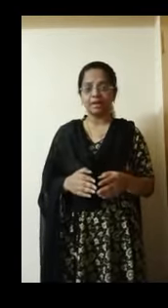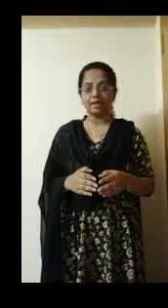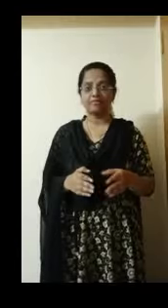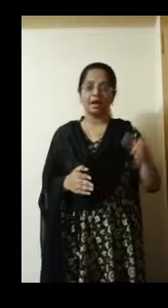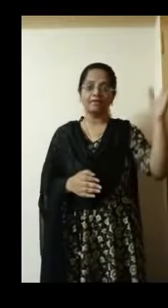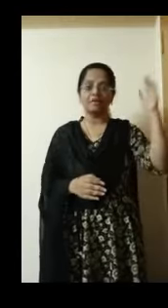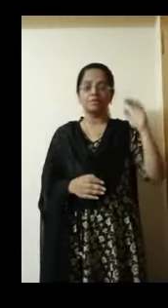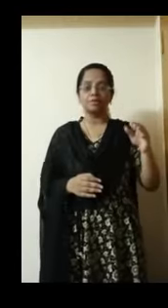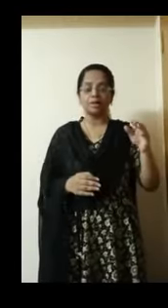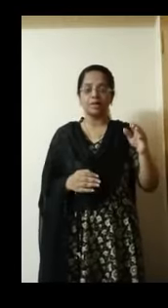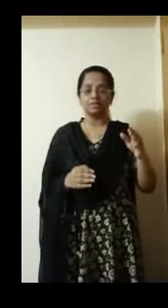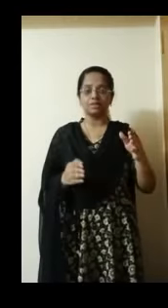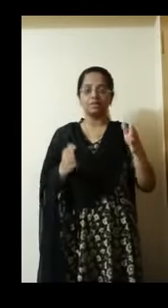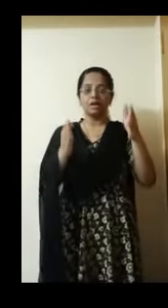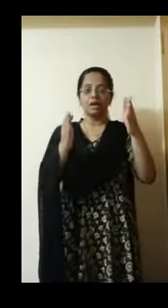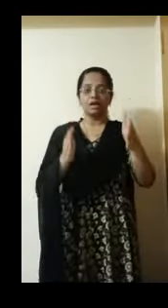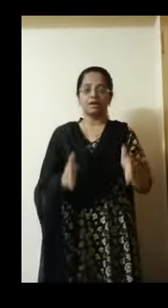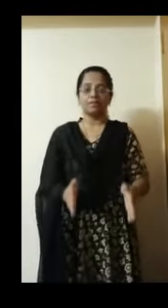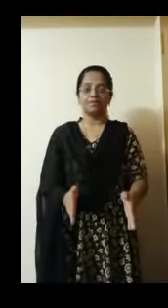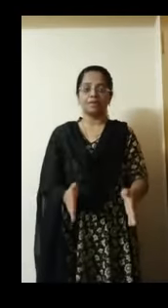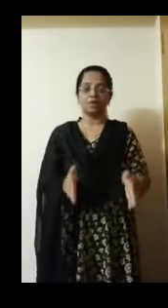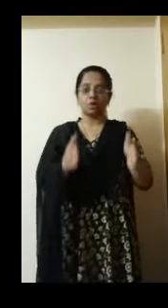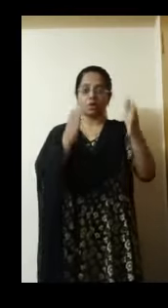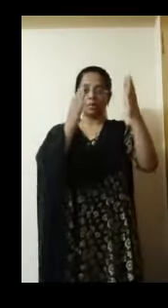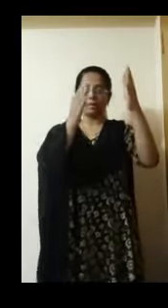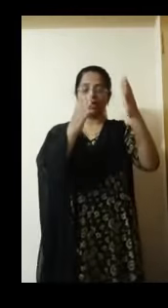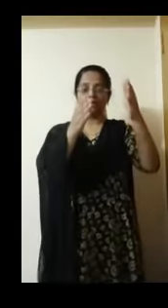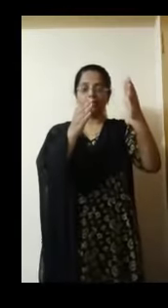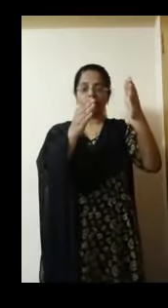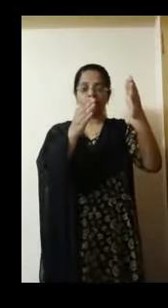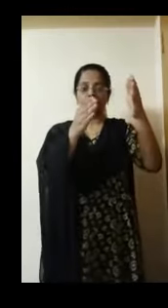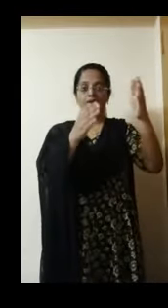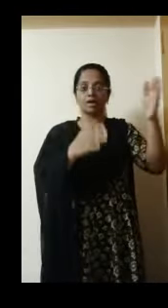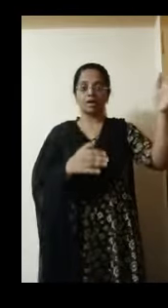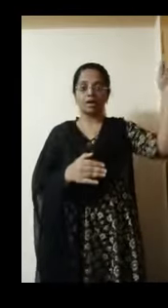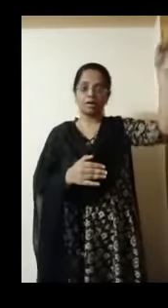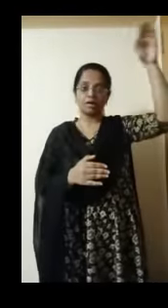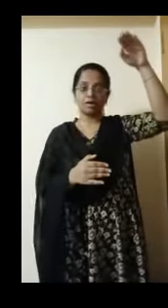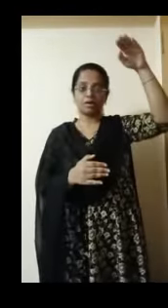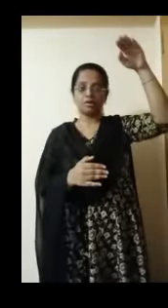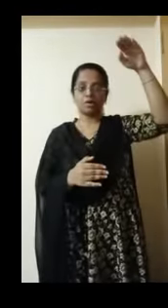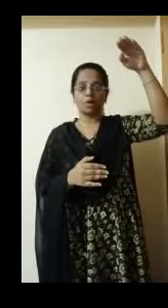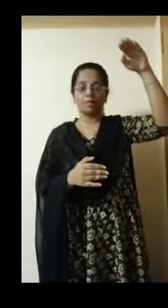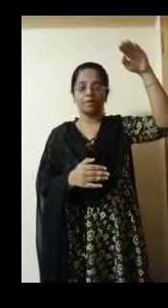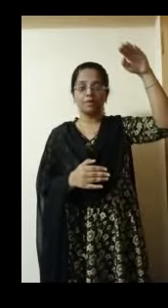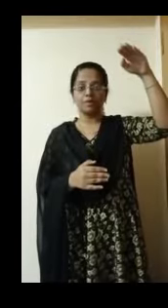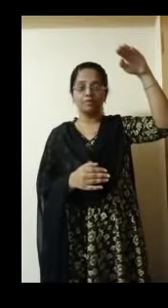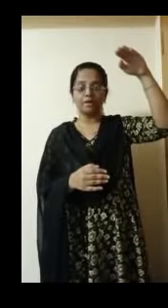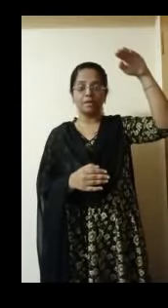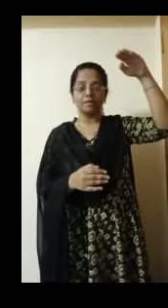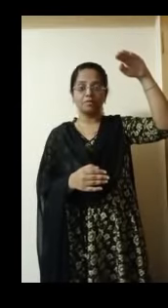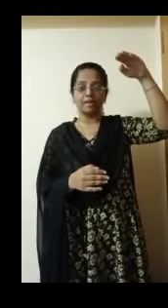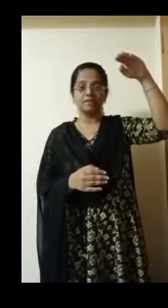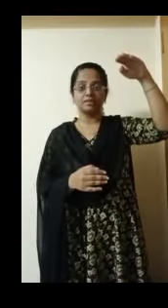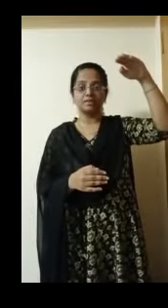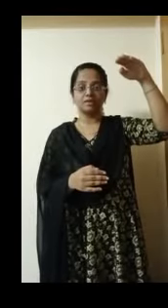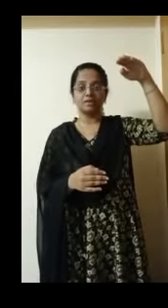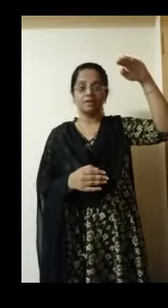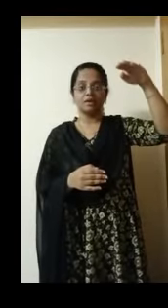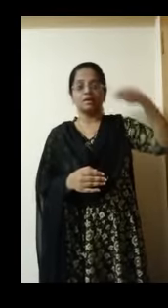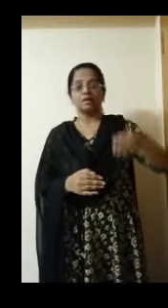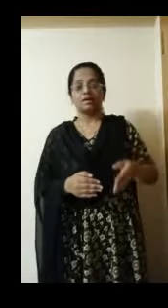chimneys, right? In factories you might have seen a tall pipe on the top of the roof they might have